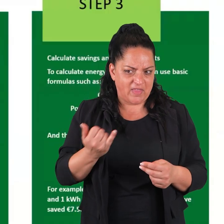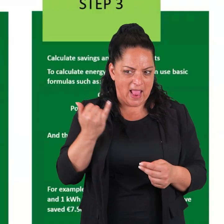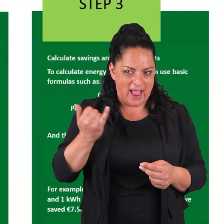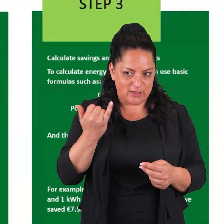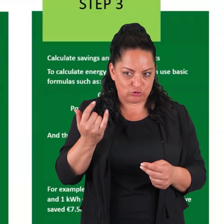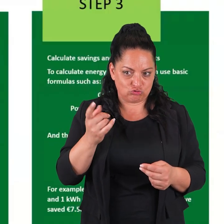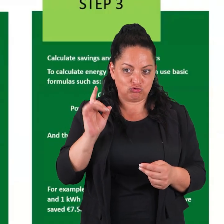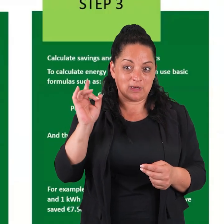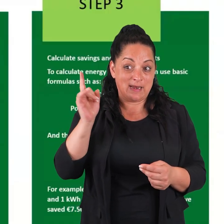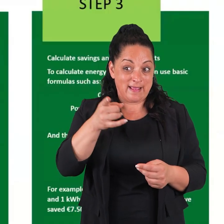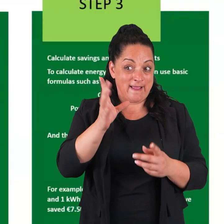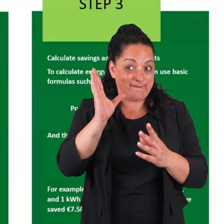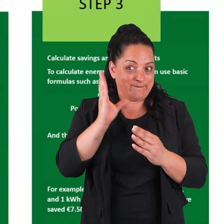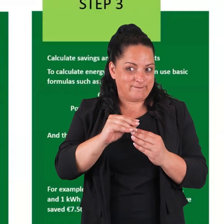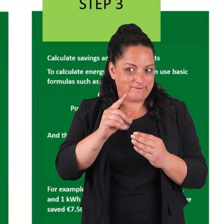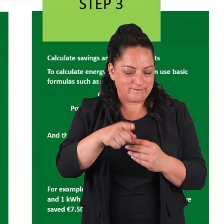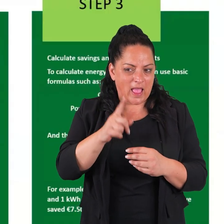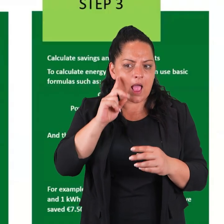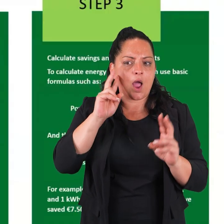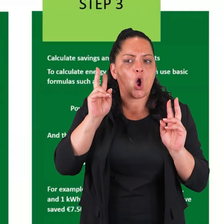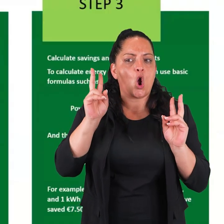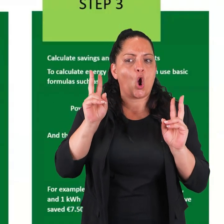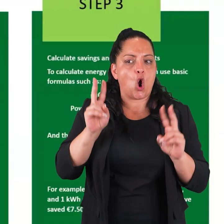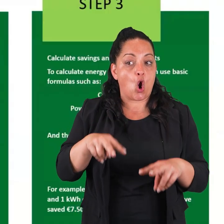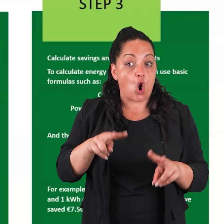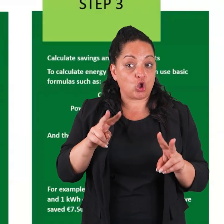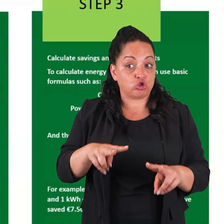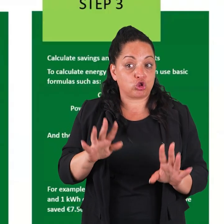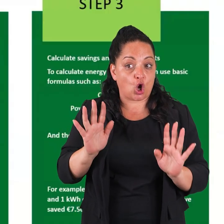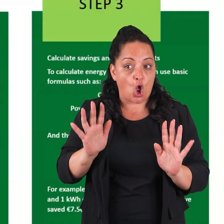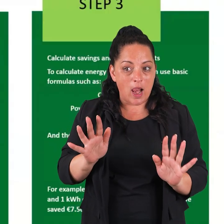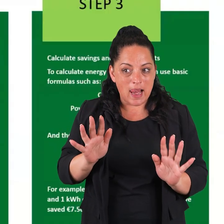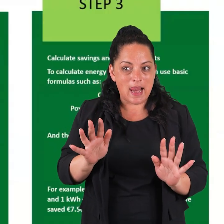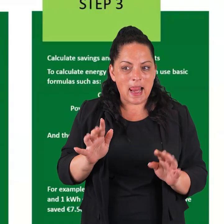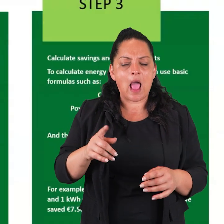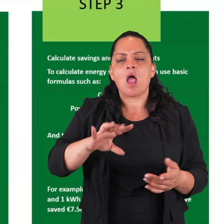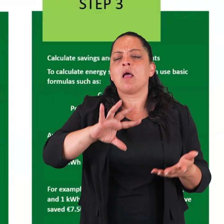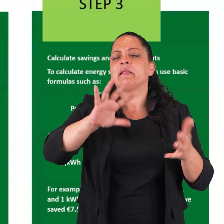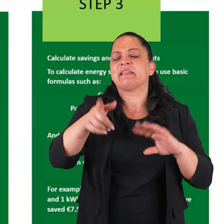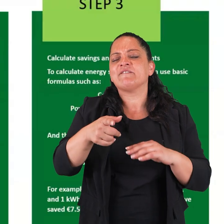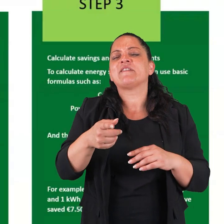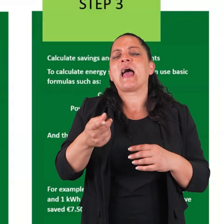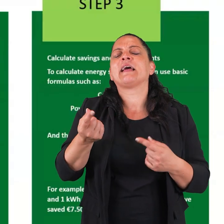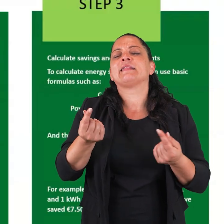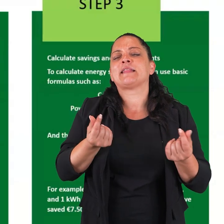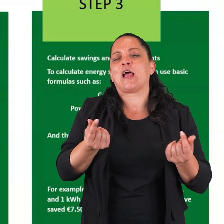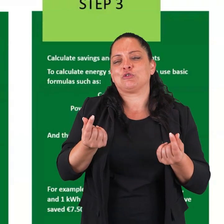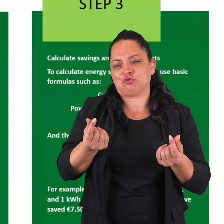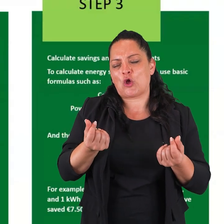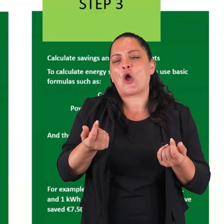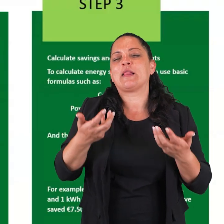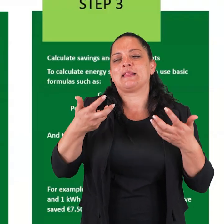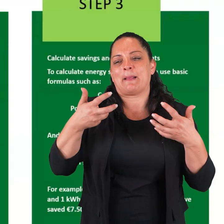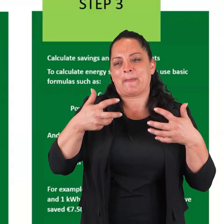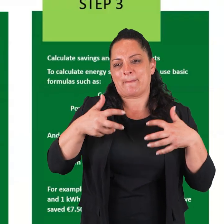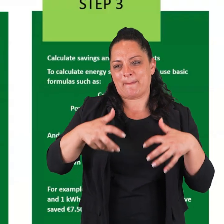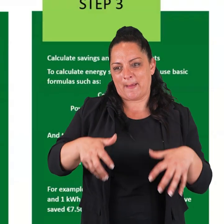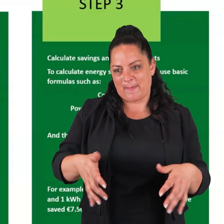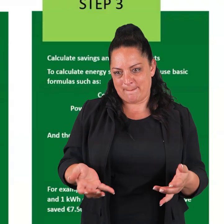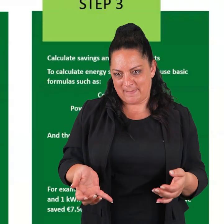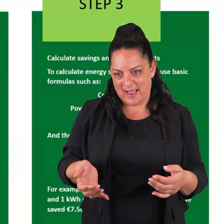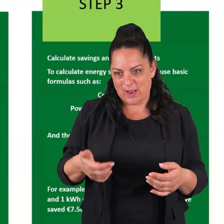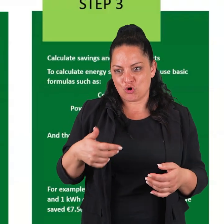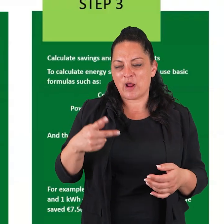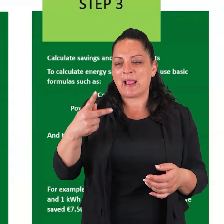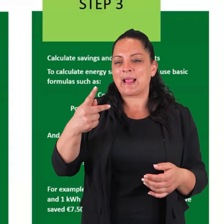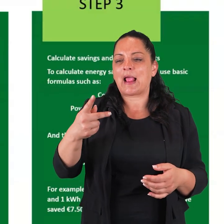simple calculation when you make it and when you check it. So this allows you